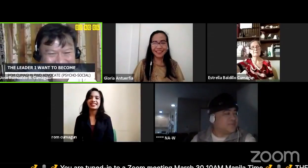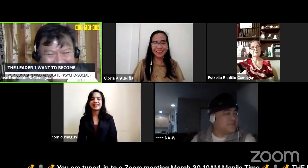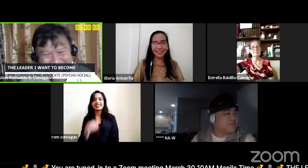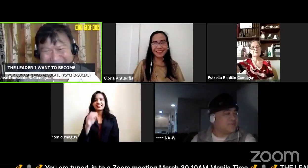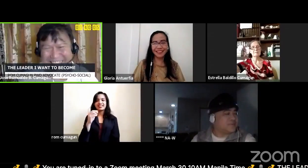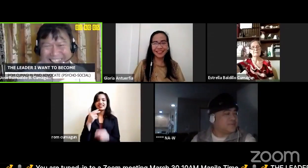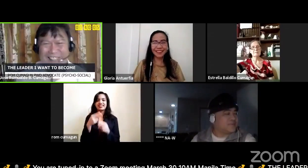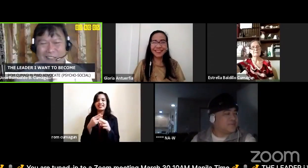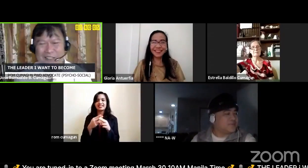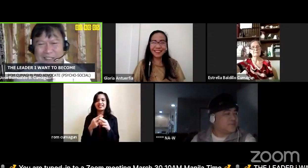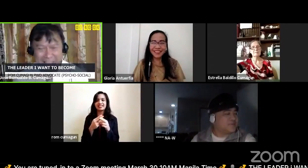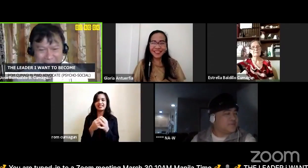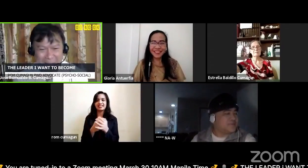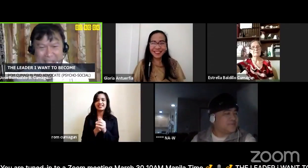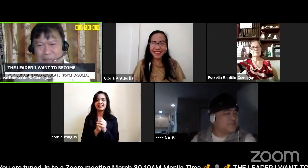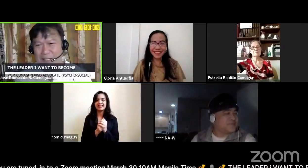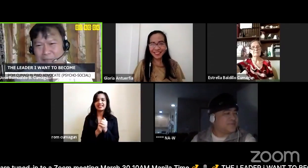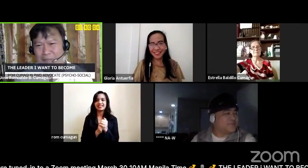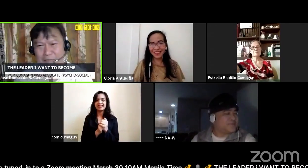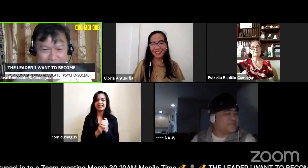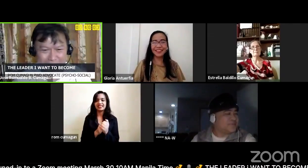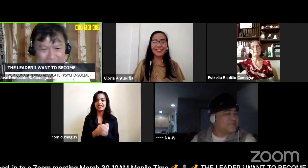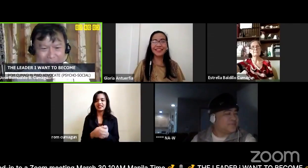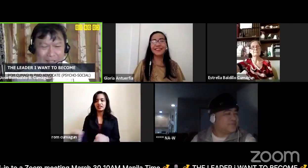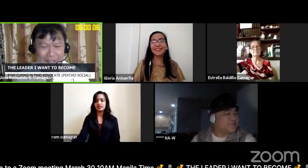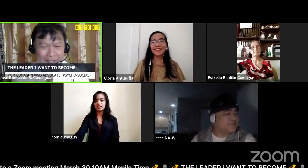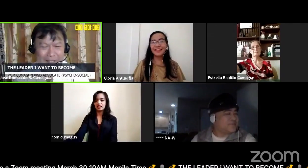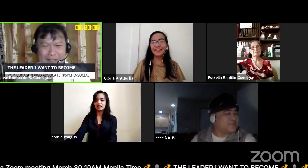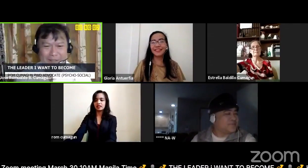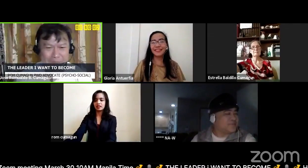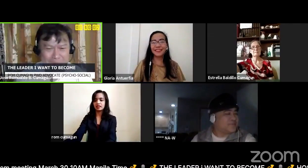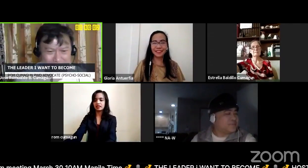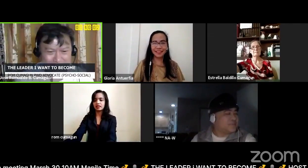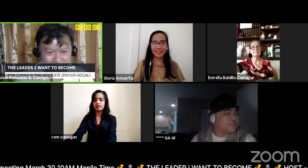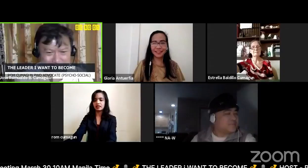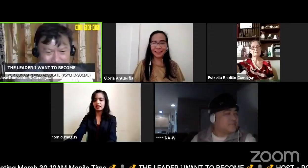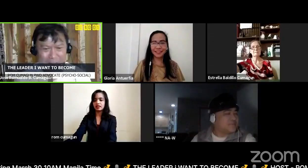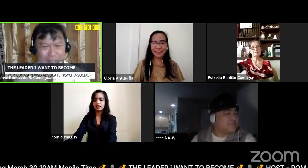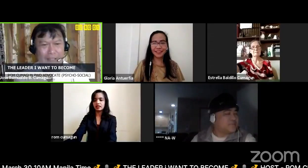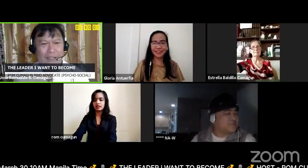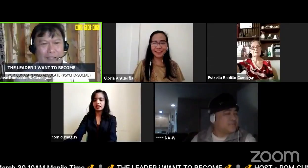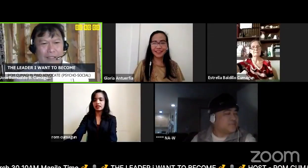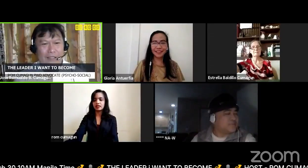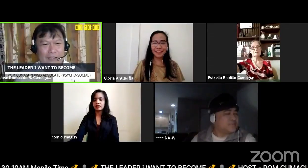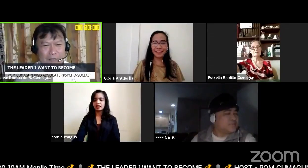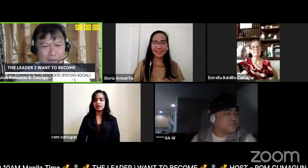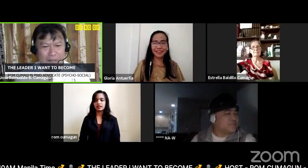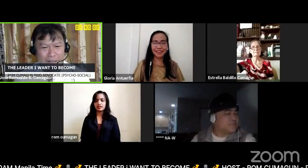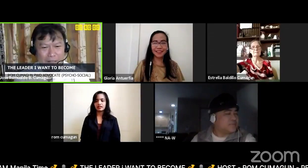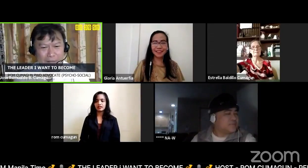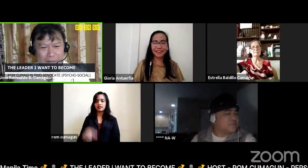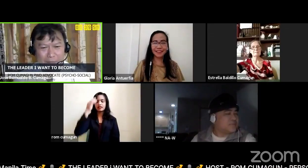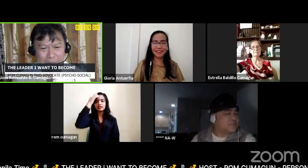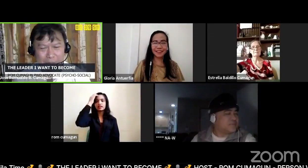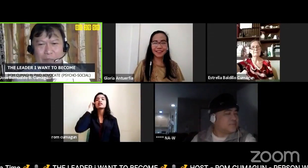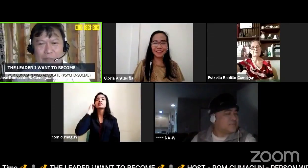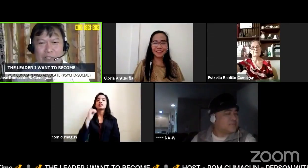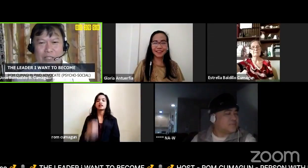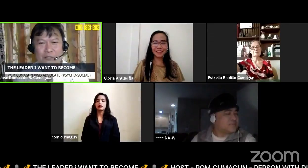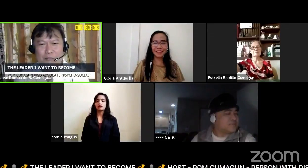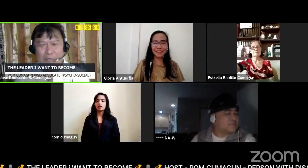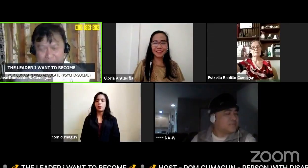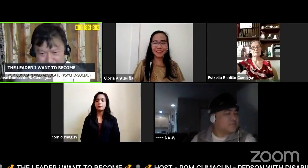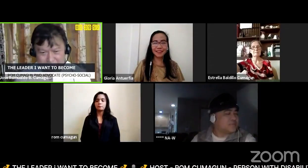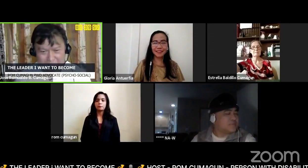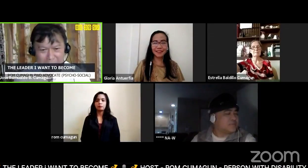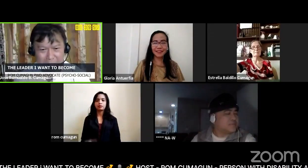uh, so see Amy Gabrielle is okay. So